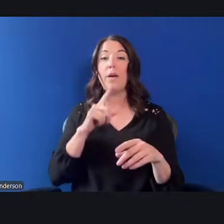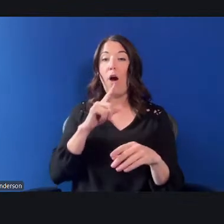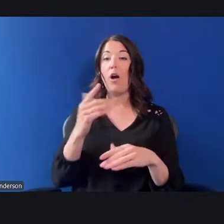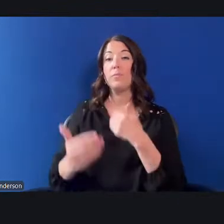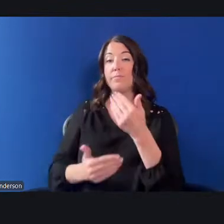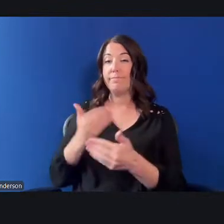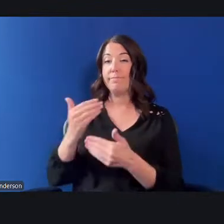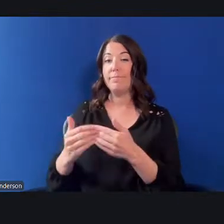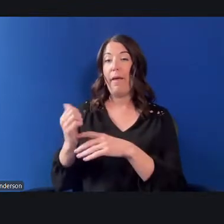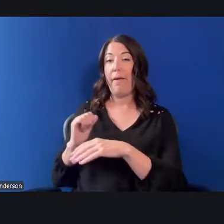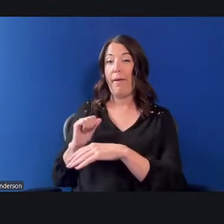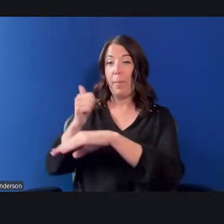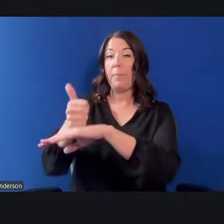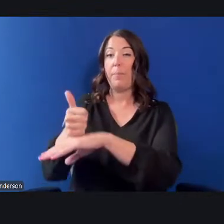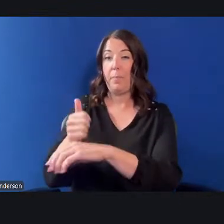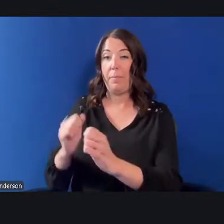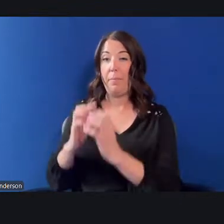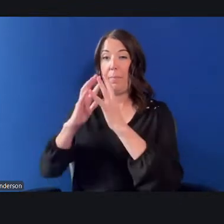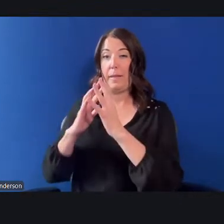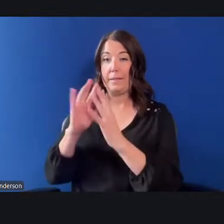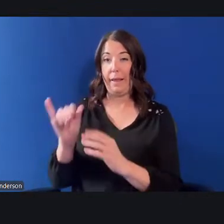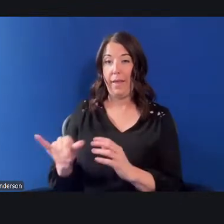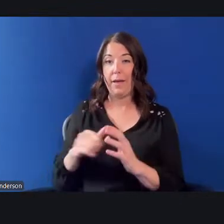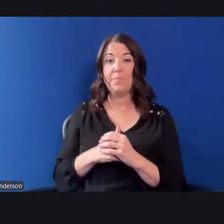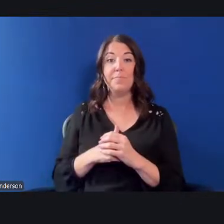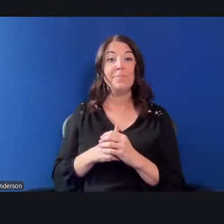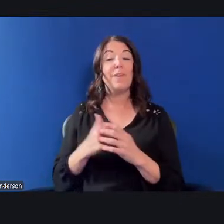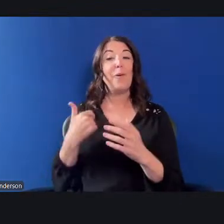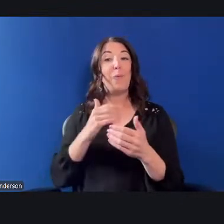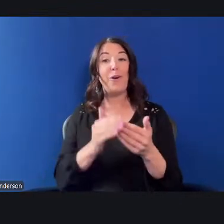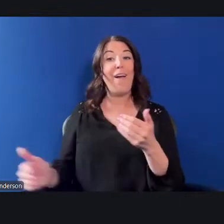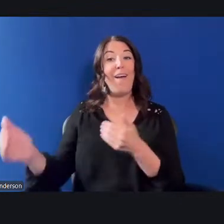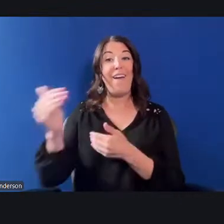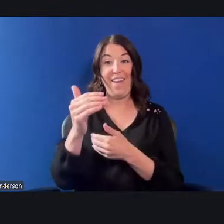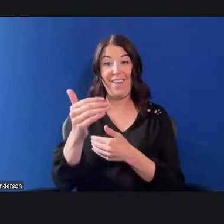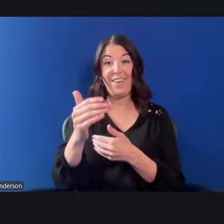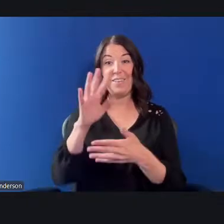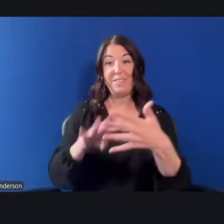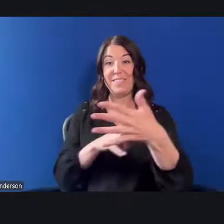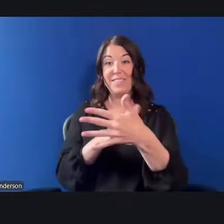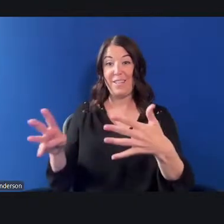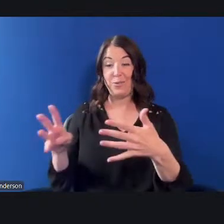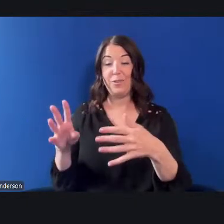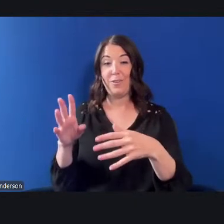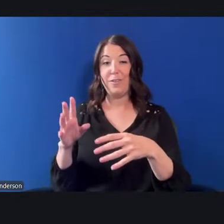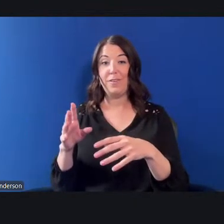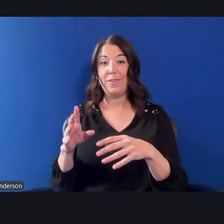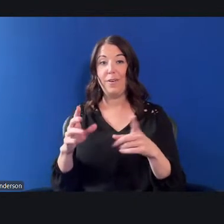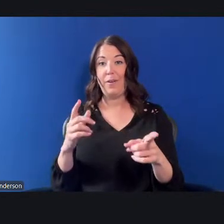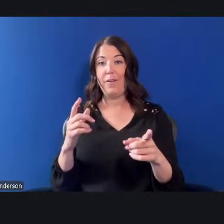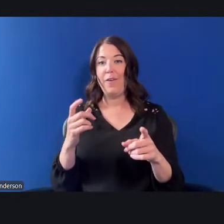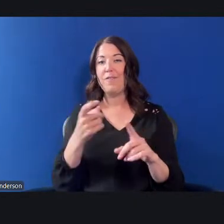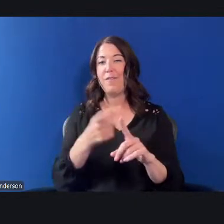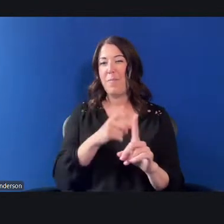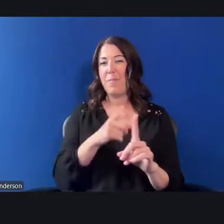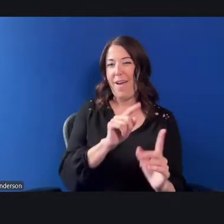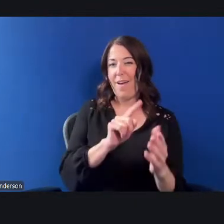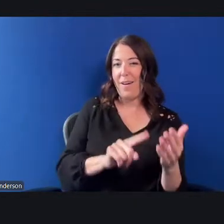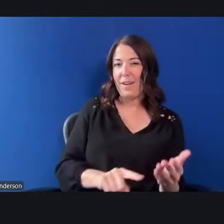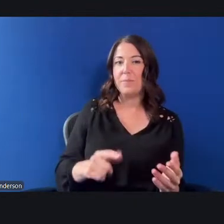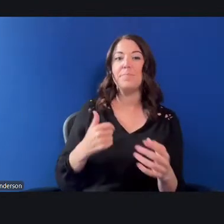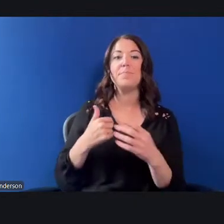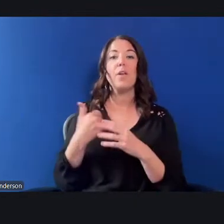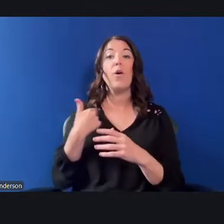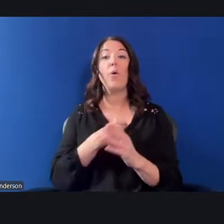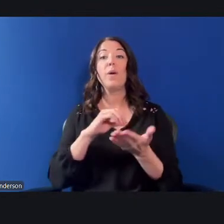implement that. We're actually ahead of schedule on that report that we provided to that audit. We had scheduled, we had listed